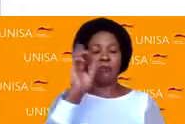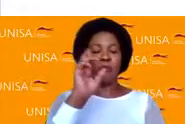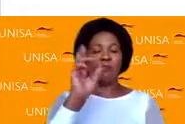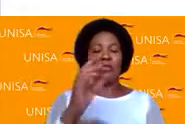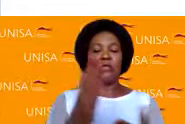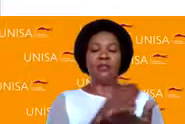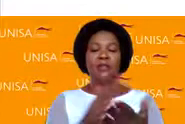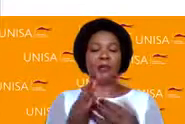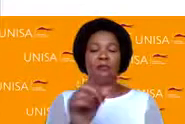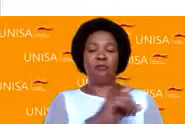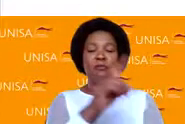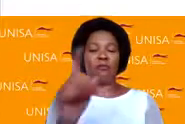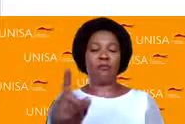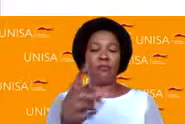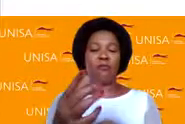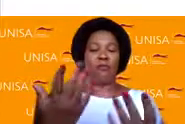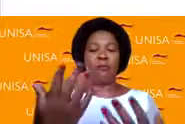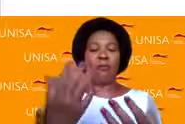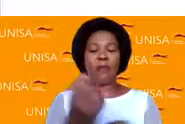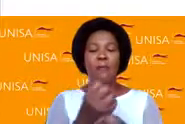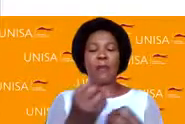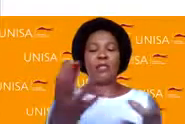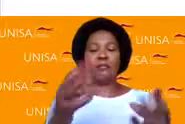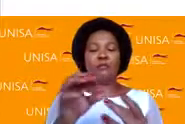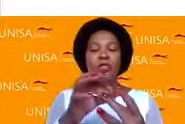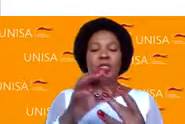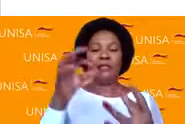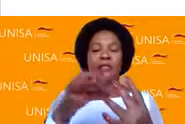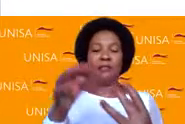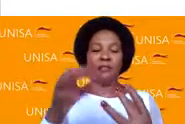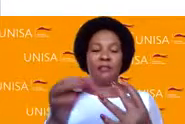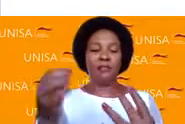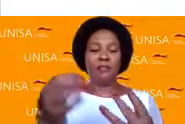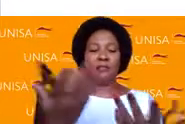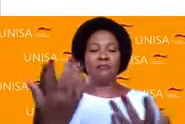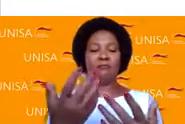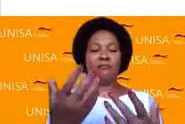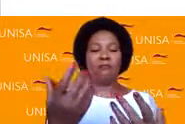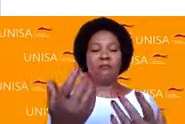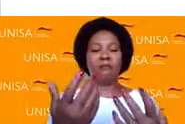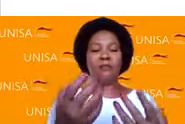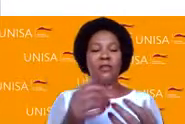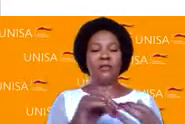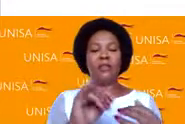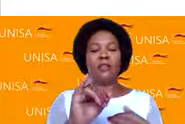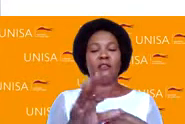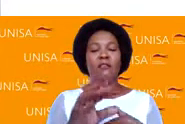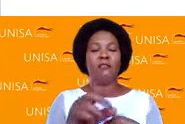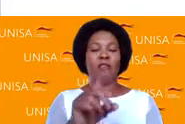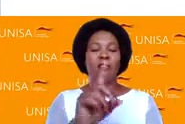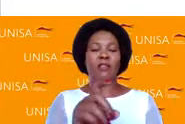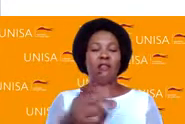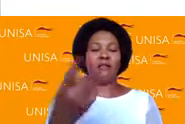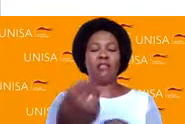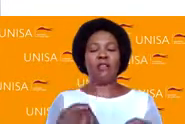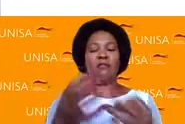might also be, for instance, multiple selection. So just be vigilant, if you can select multiple